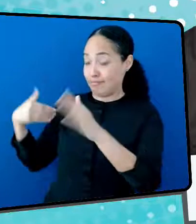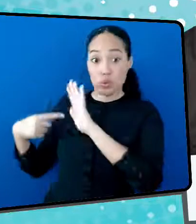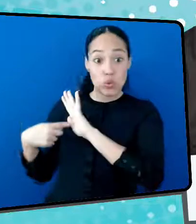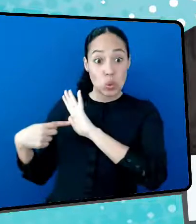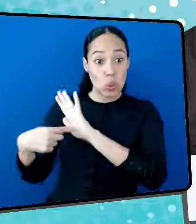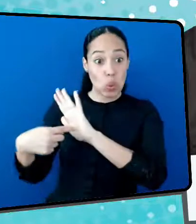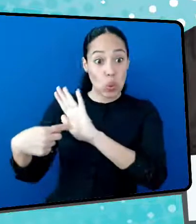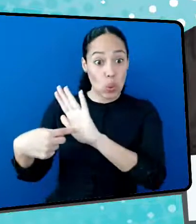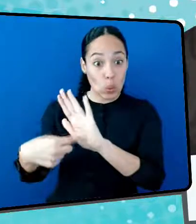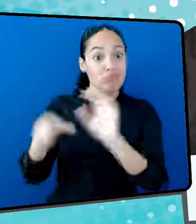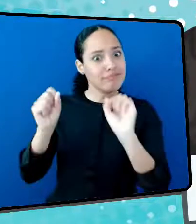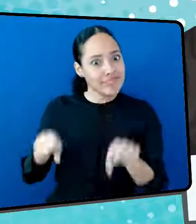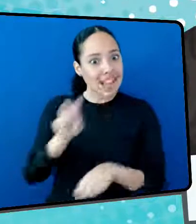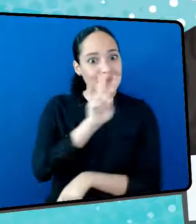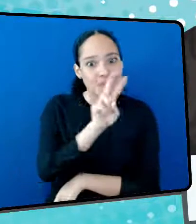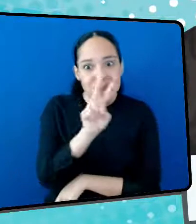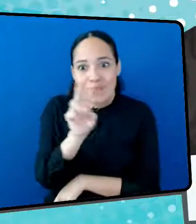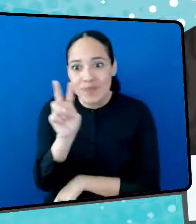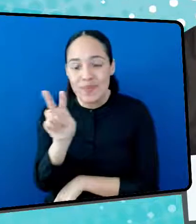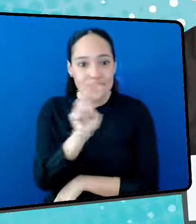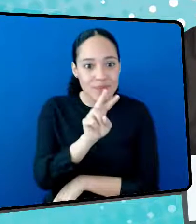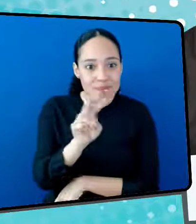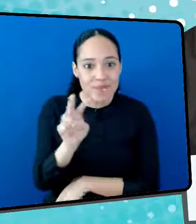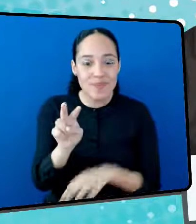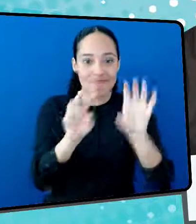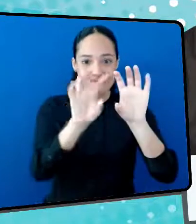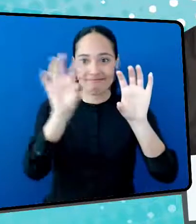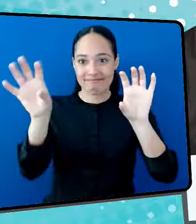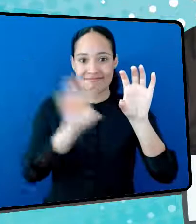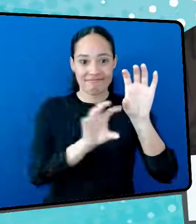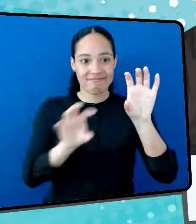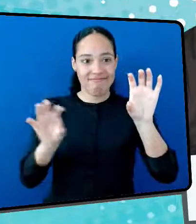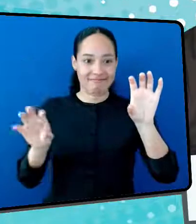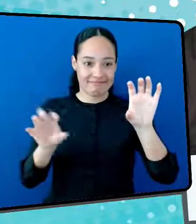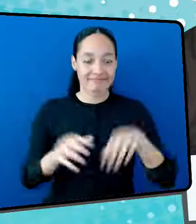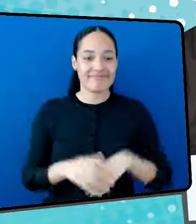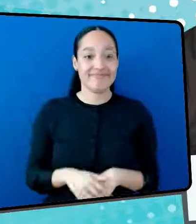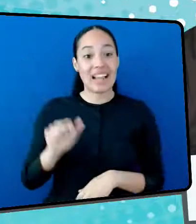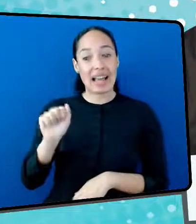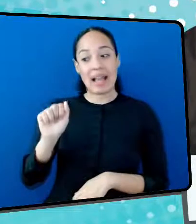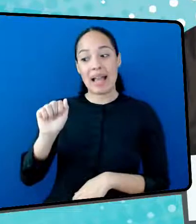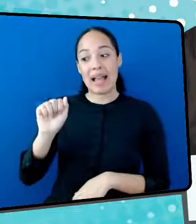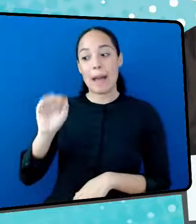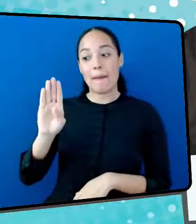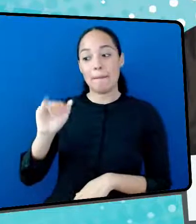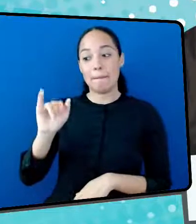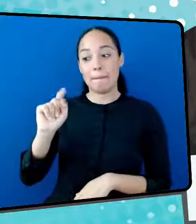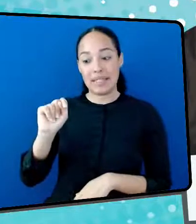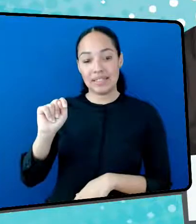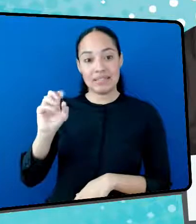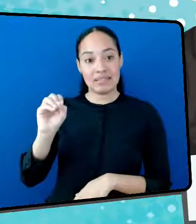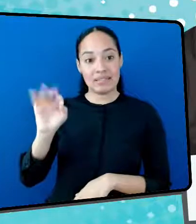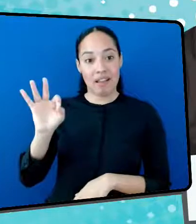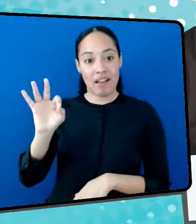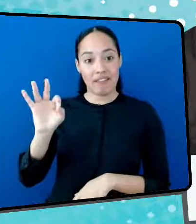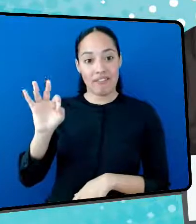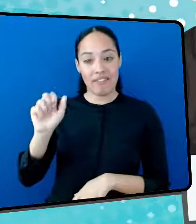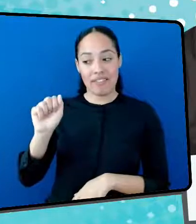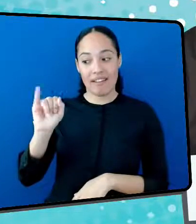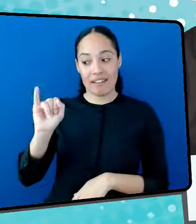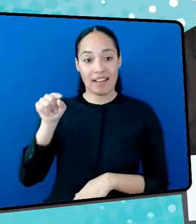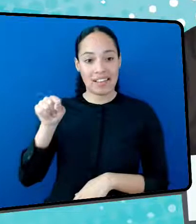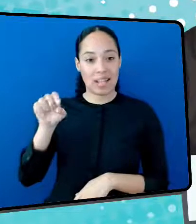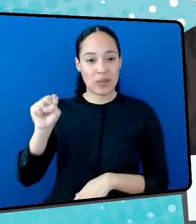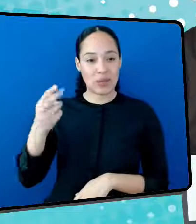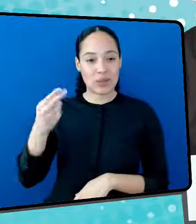to abitofai.show to find all of the on-demand content. And as I said, join us in the cafe,